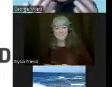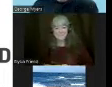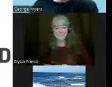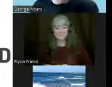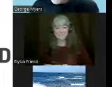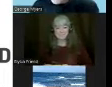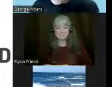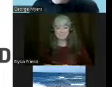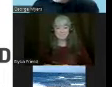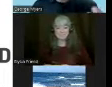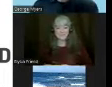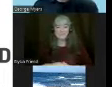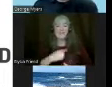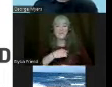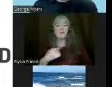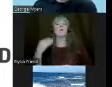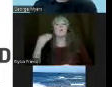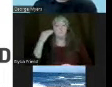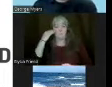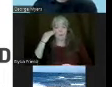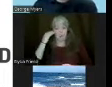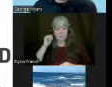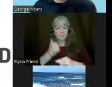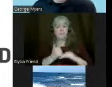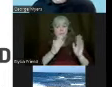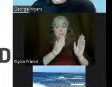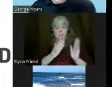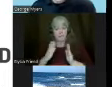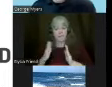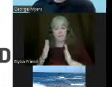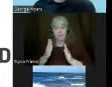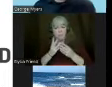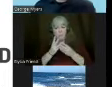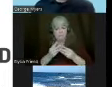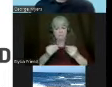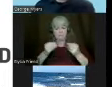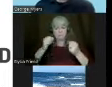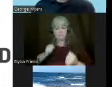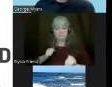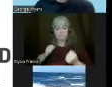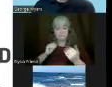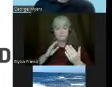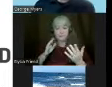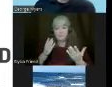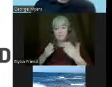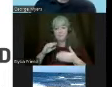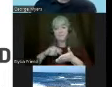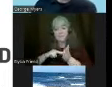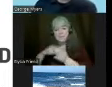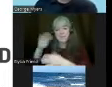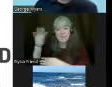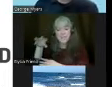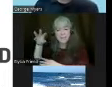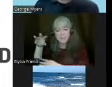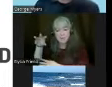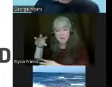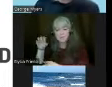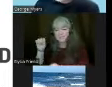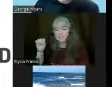that we're aware of it and we have a plan to counteract it and deal with it. Okay, so that could be cameras, sensors, security